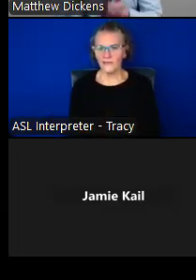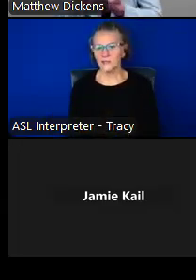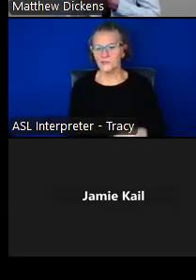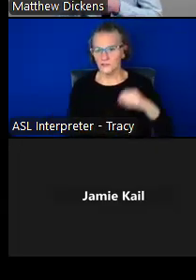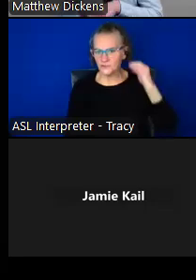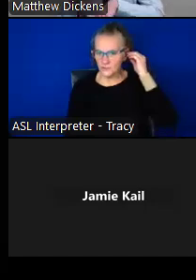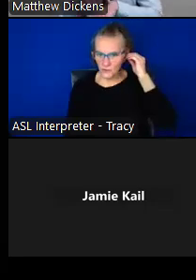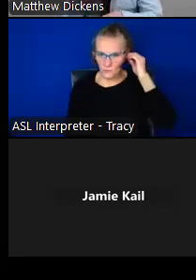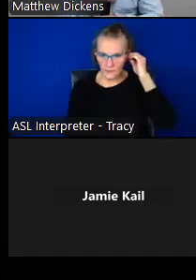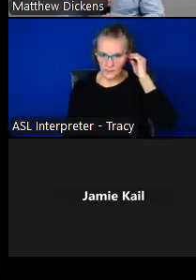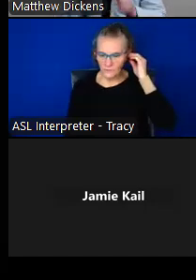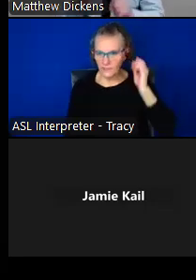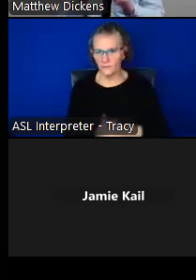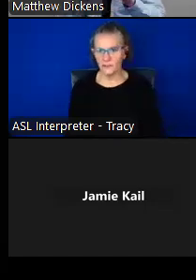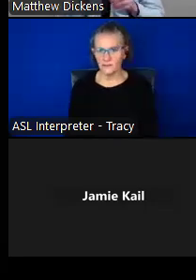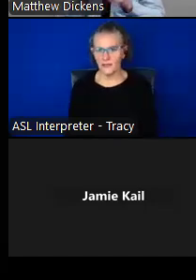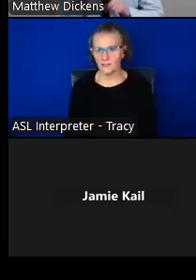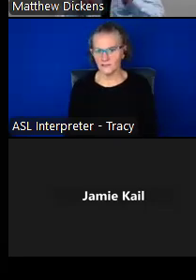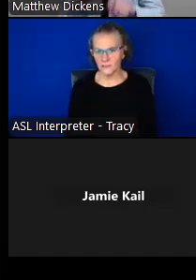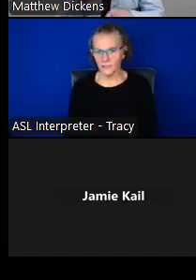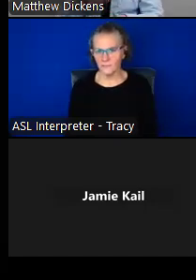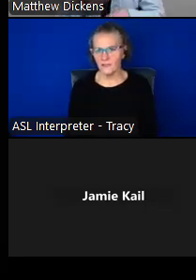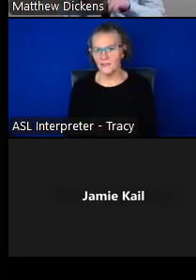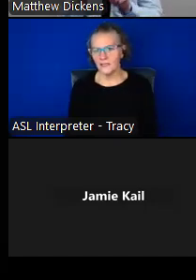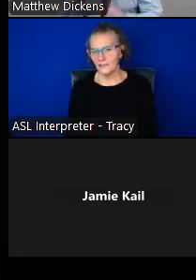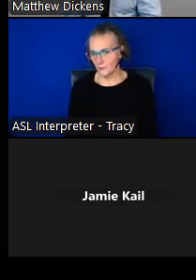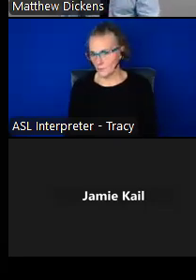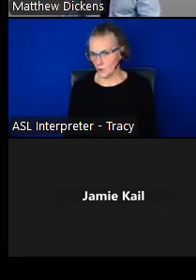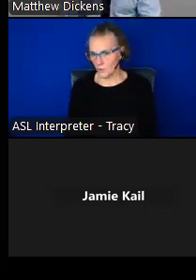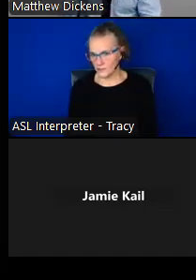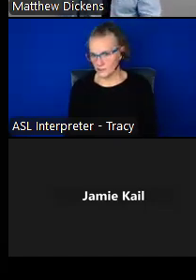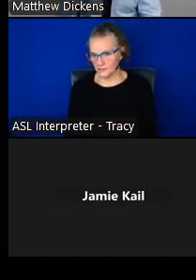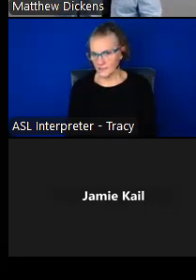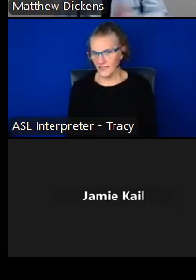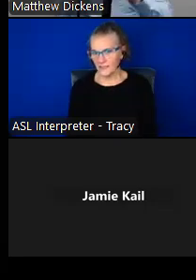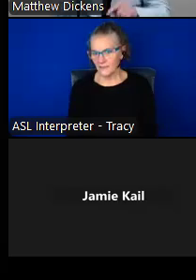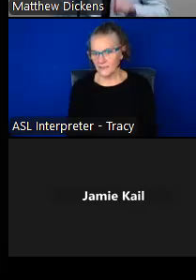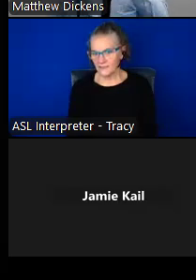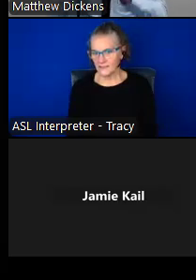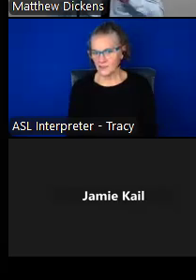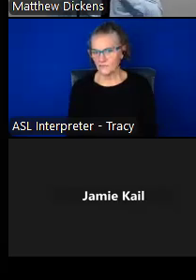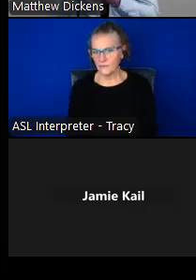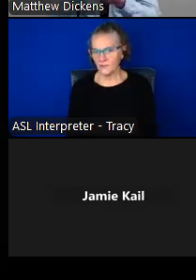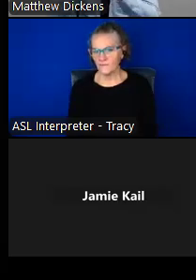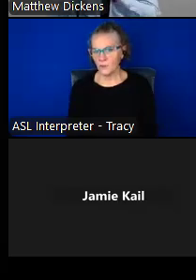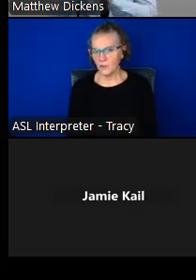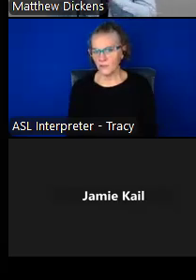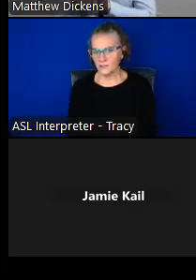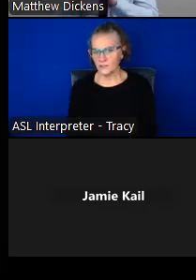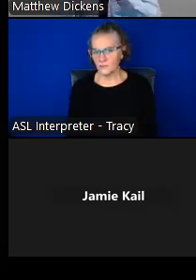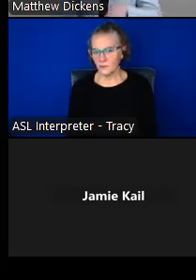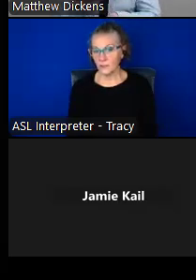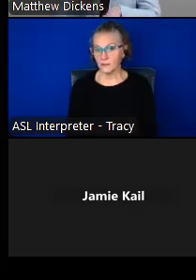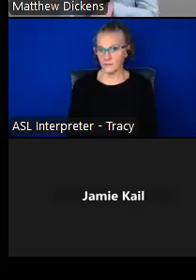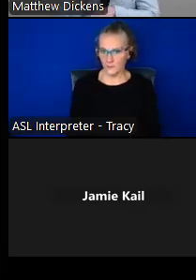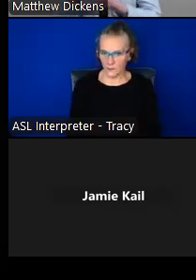Oh, thank you so much. We have run out of time. There are more questions that I see. So if people have more